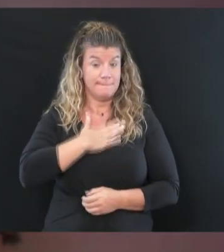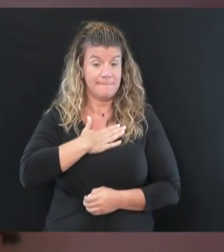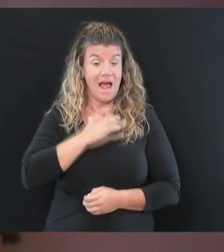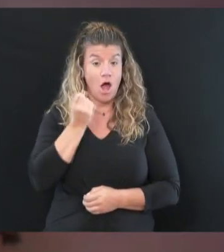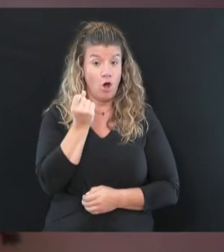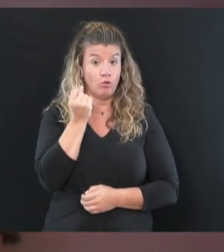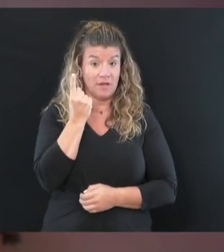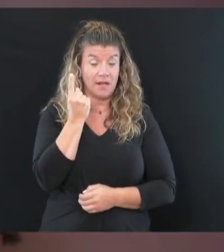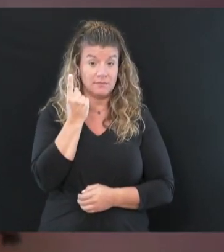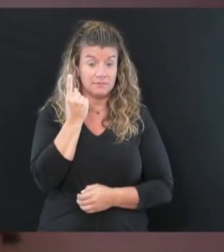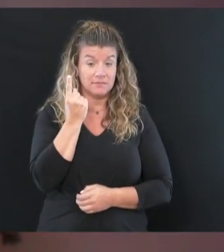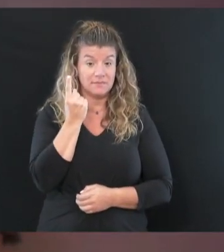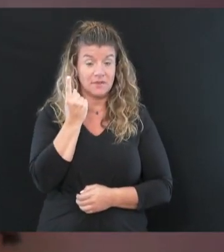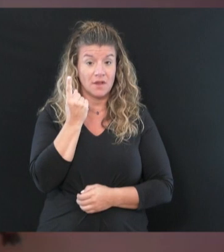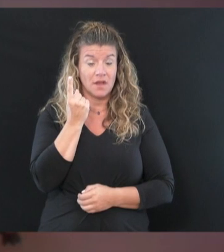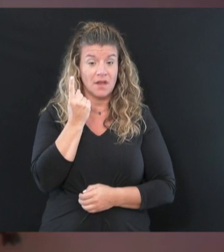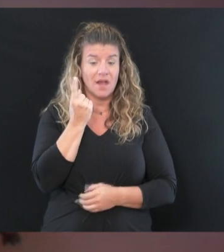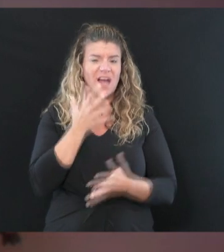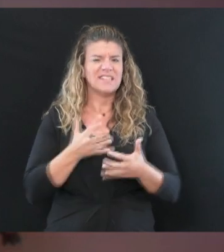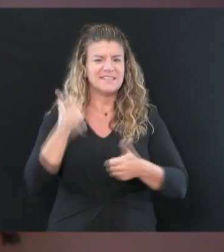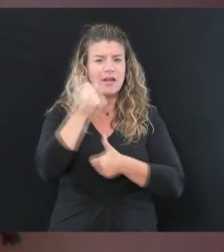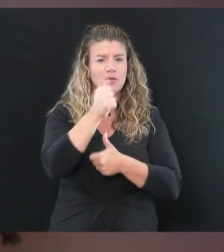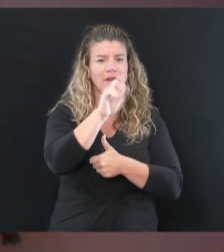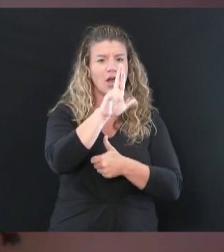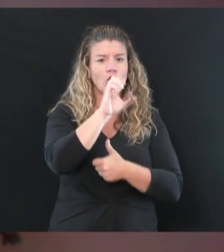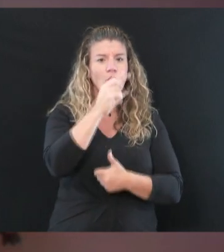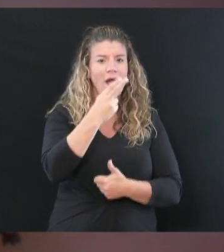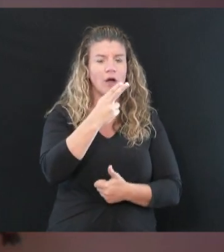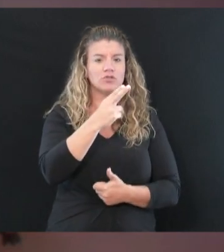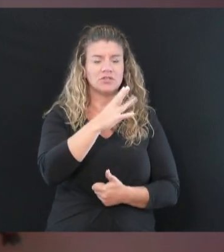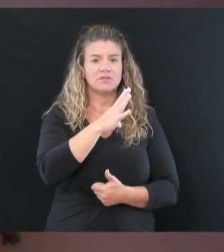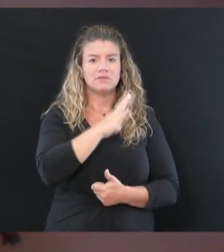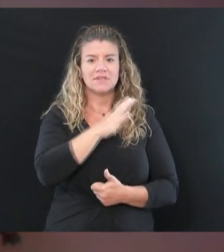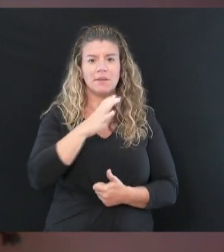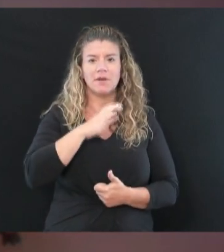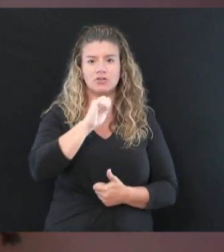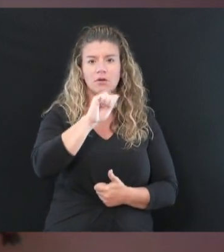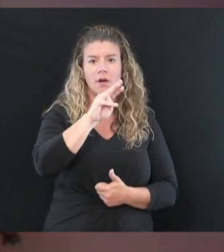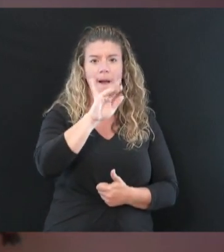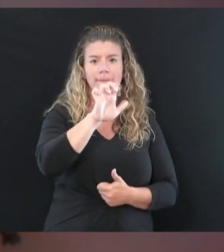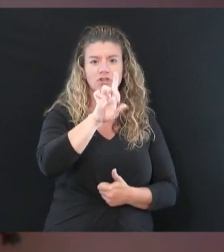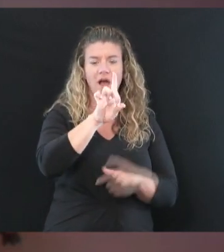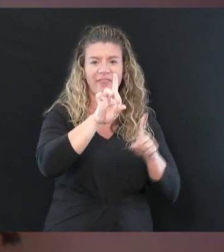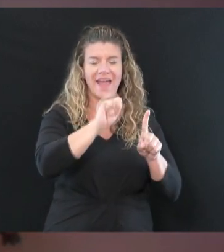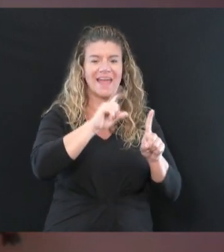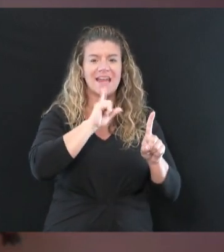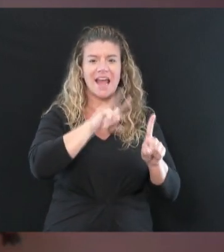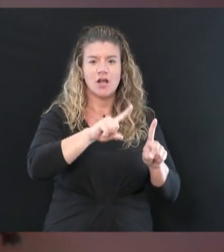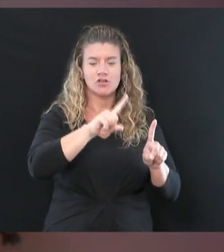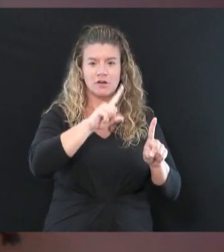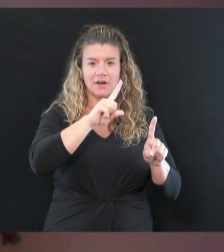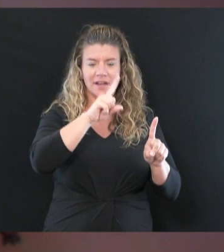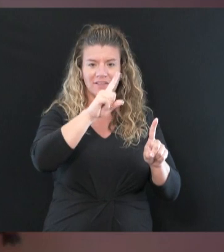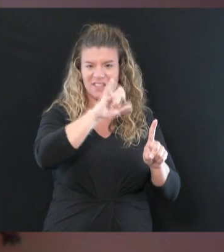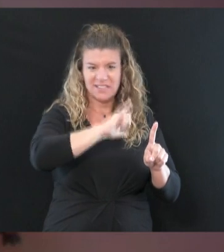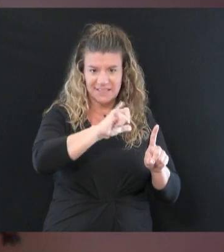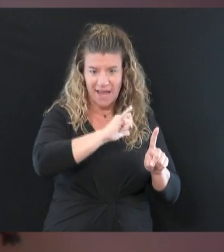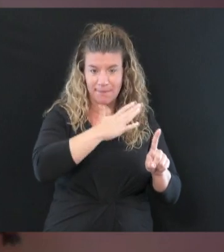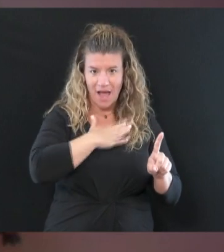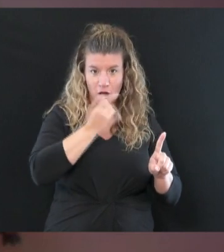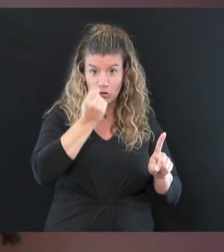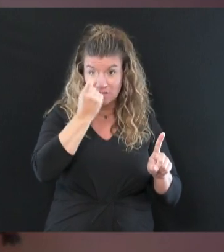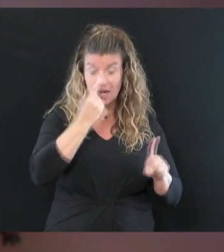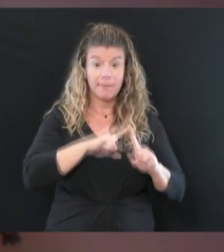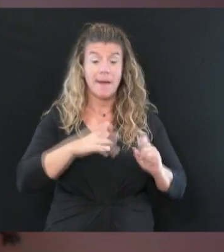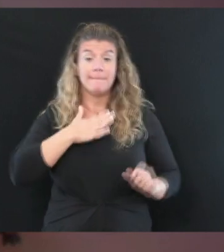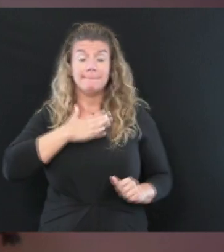to Secretary Crouch and Commissioner Amjad to make sure that this is correct, or General Hoyer. But as I